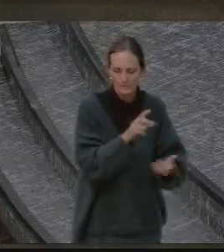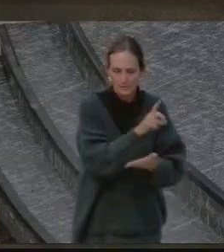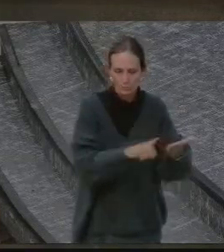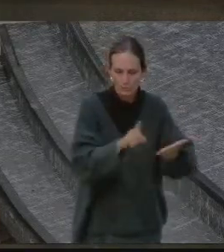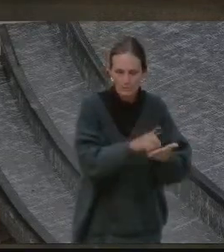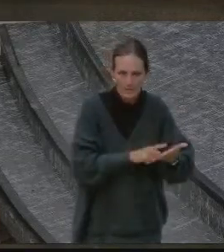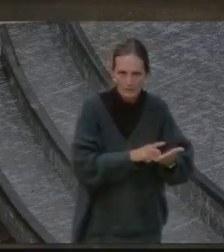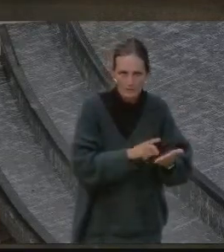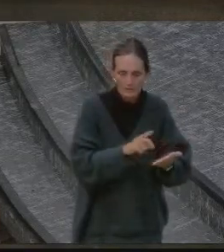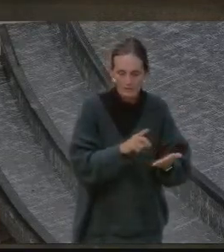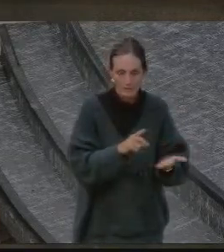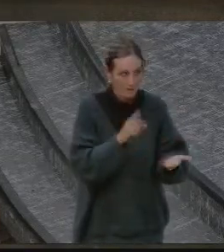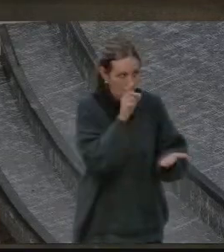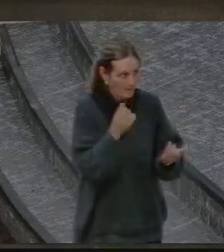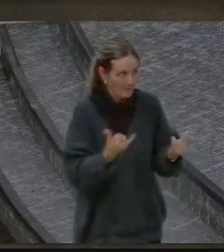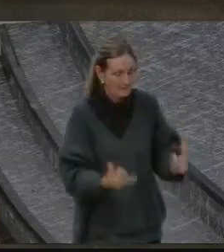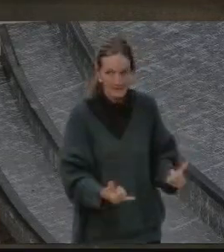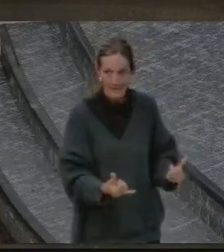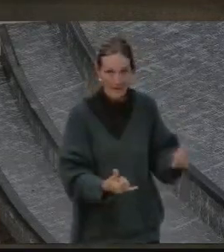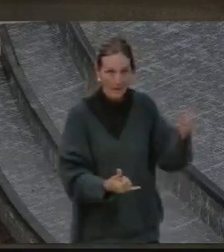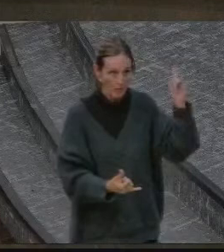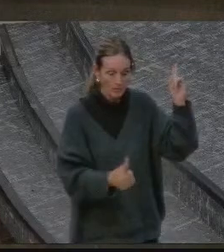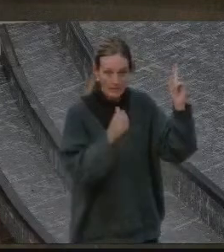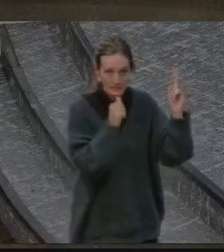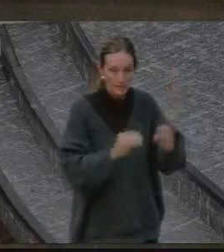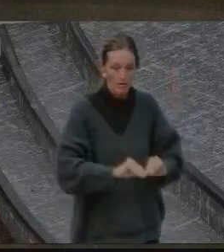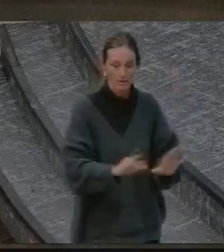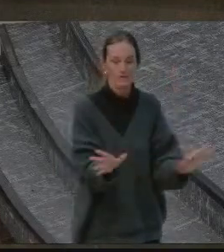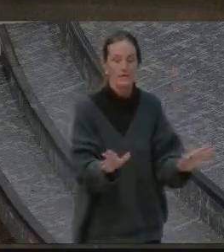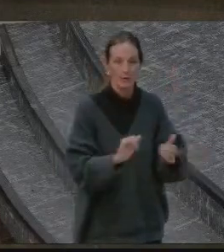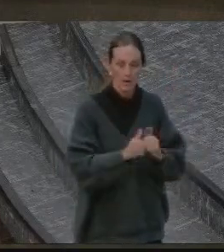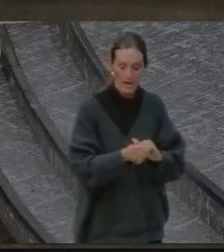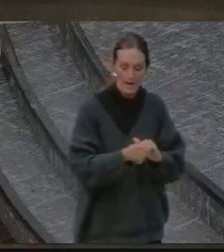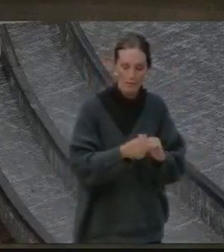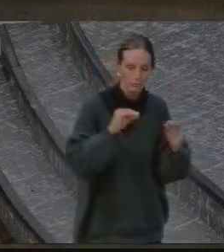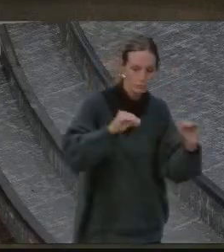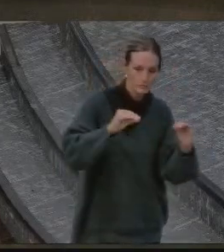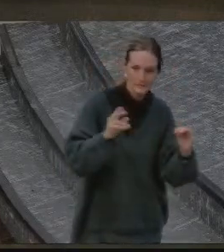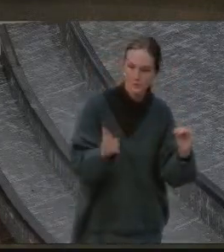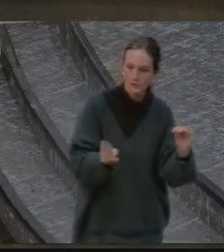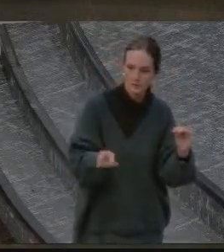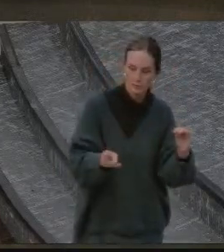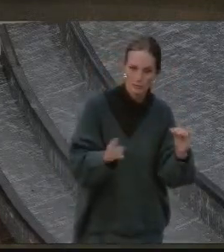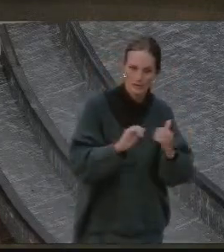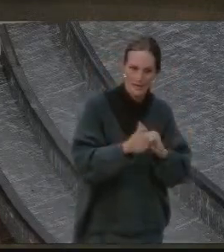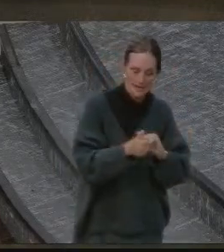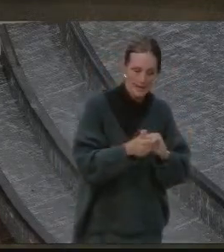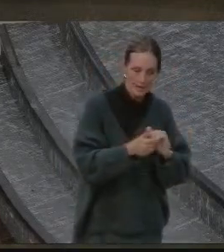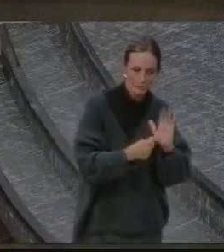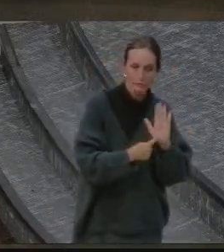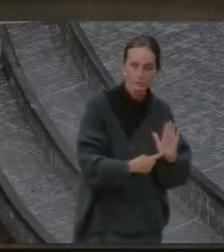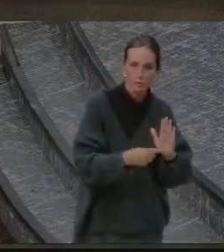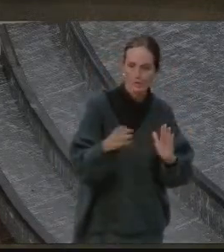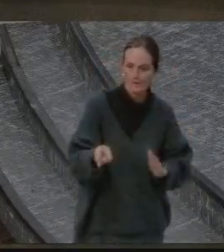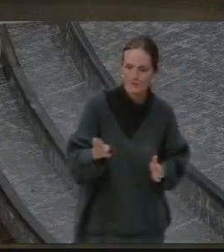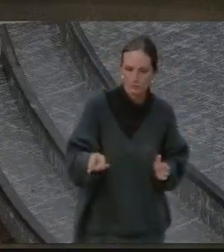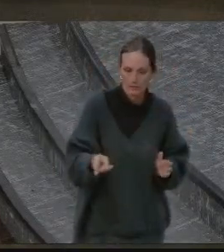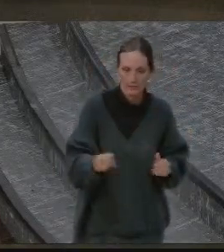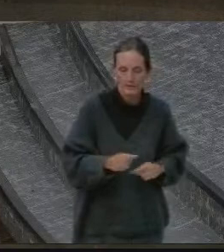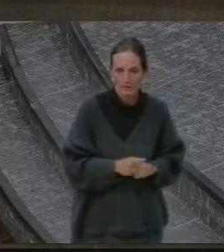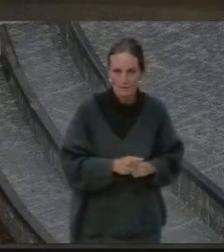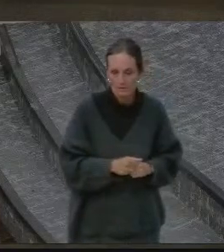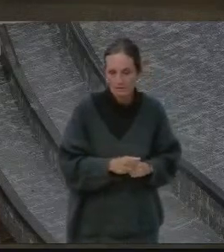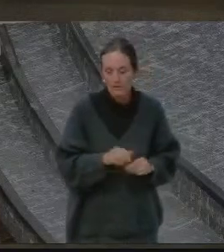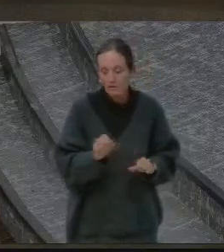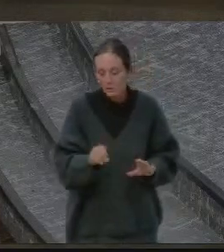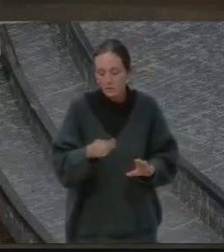even clear how they're supposed to present this history. So I just agree to disagree with you on that. I just think it's